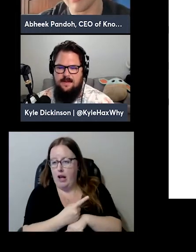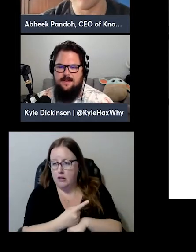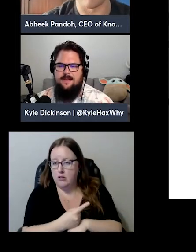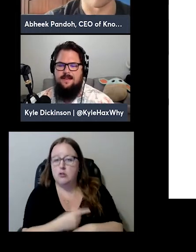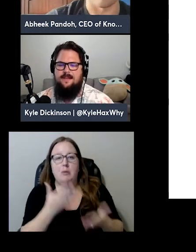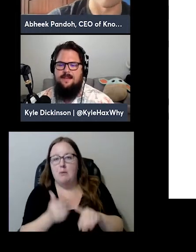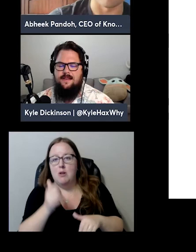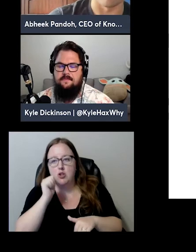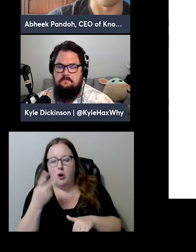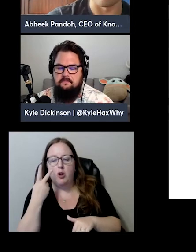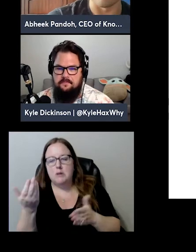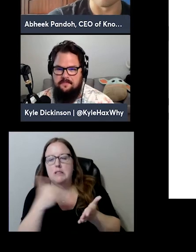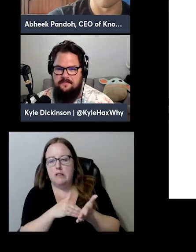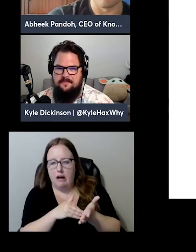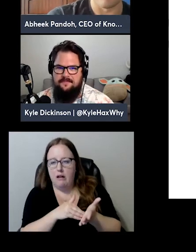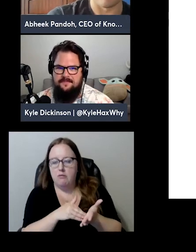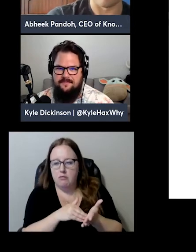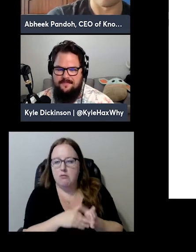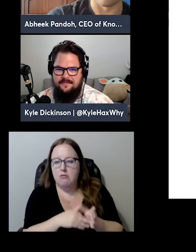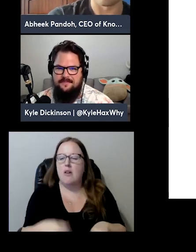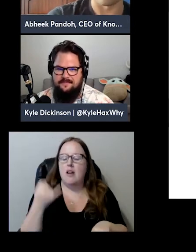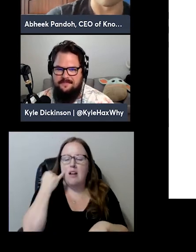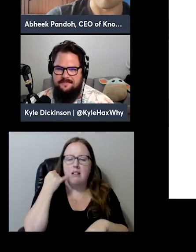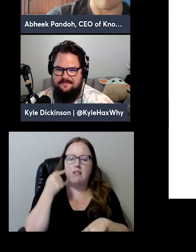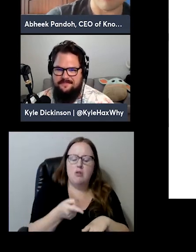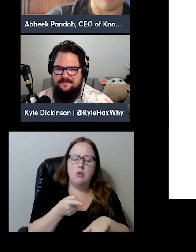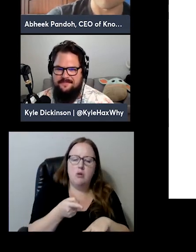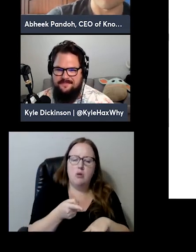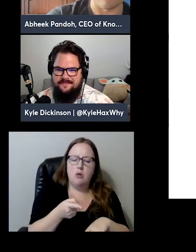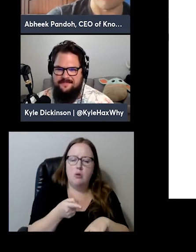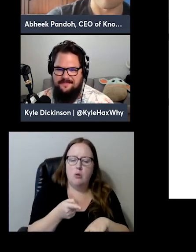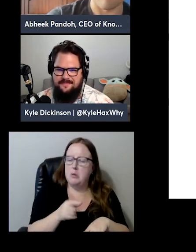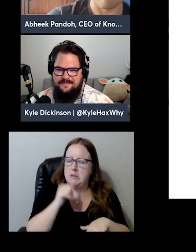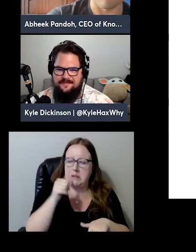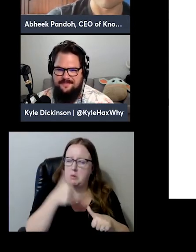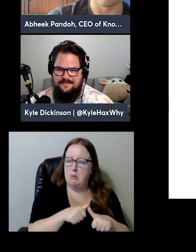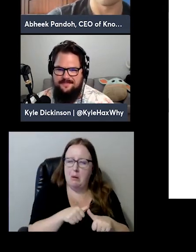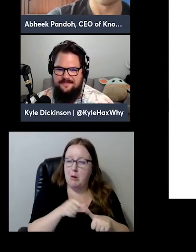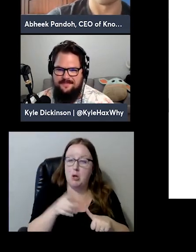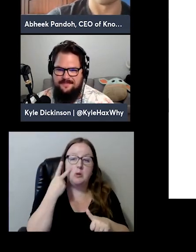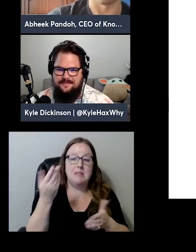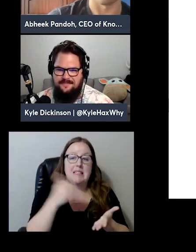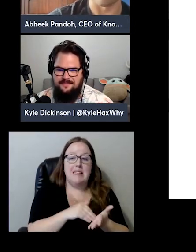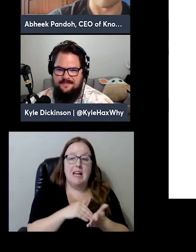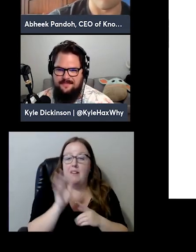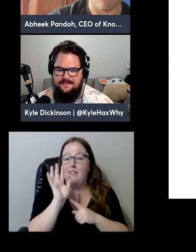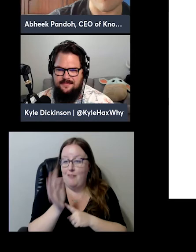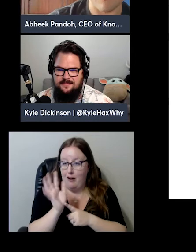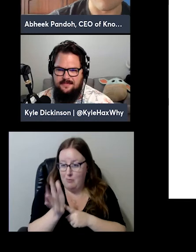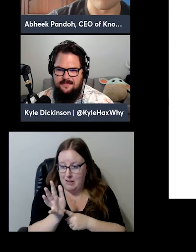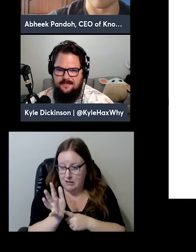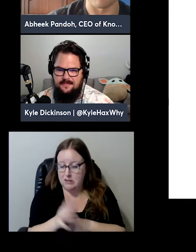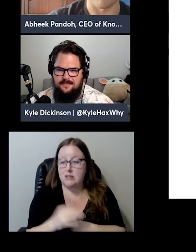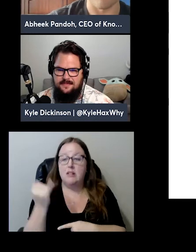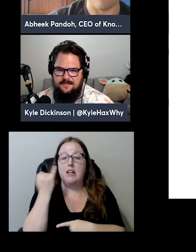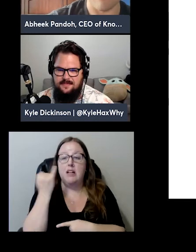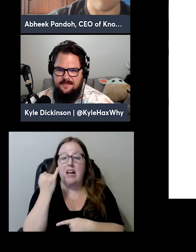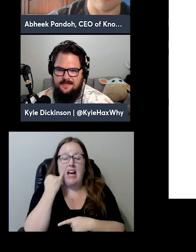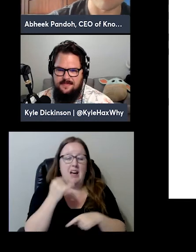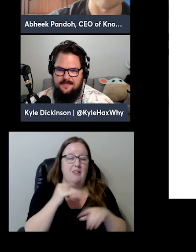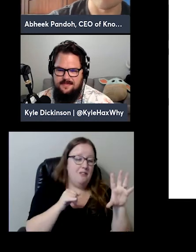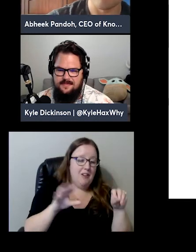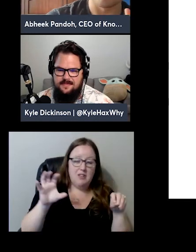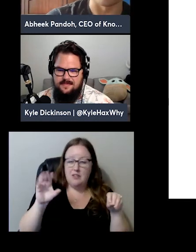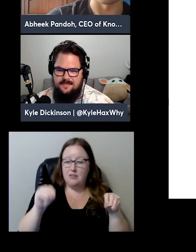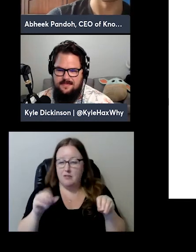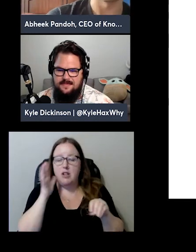again. If you didn't remember it, you'll see it again in 5 minutes. If you're 50-50, it'll show you in 45